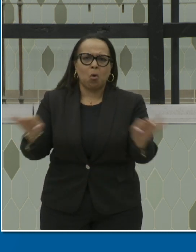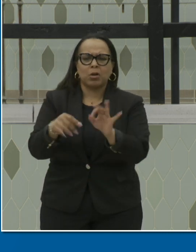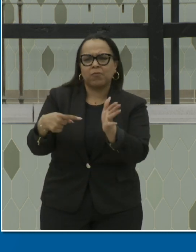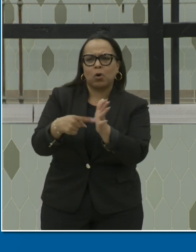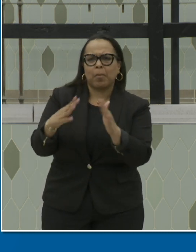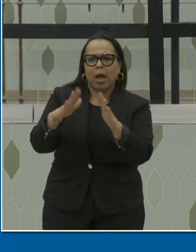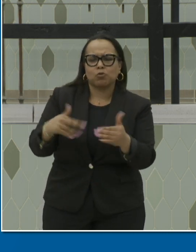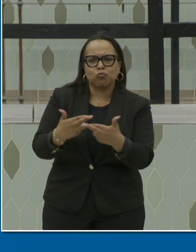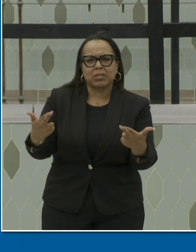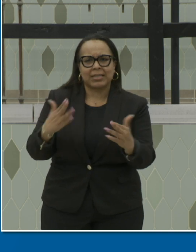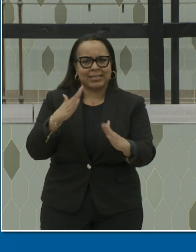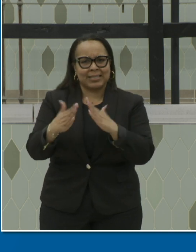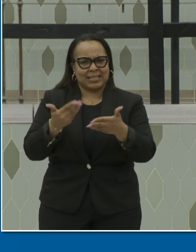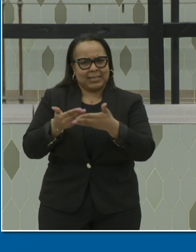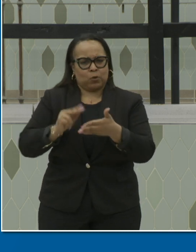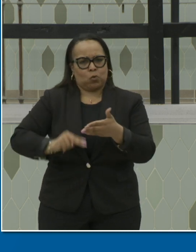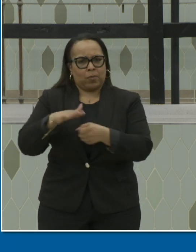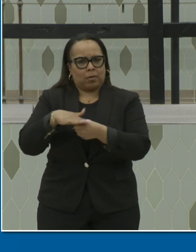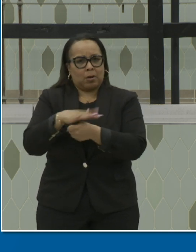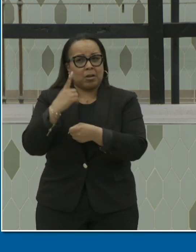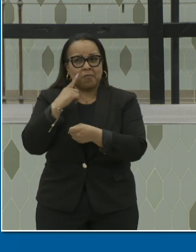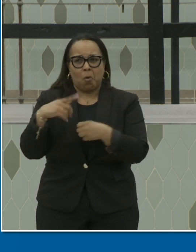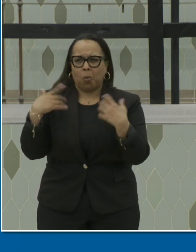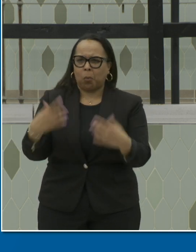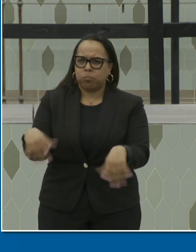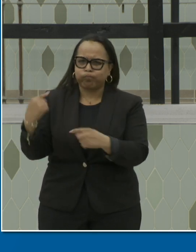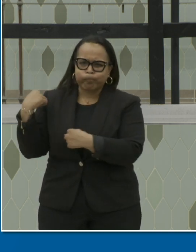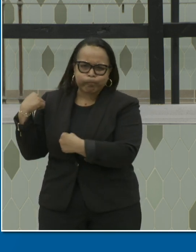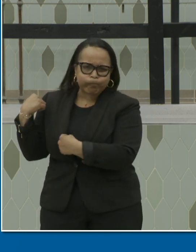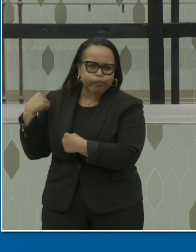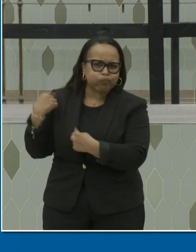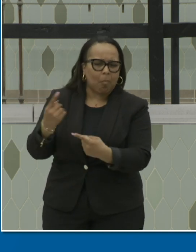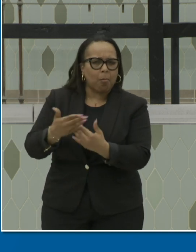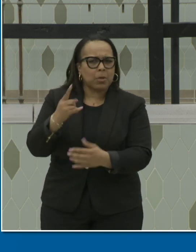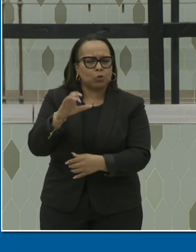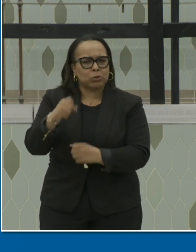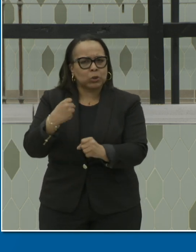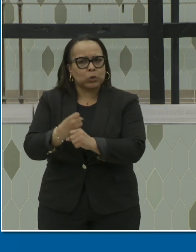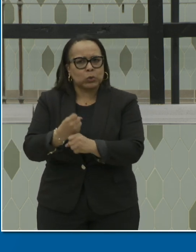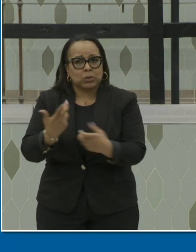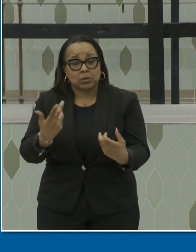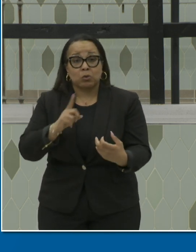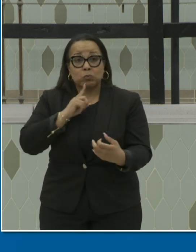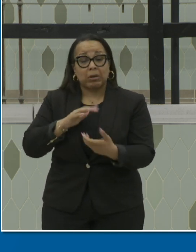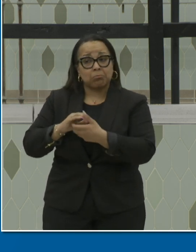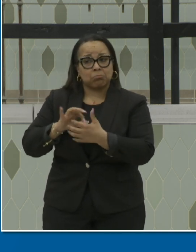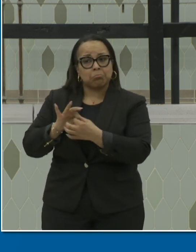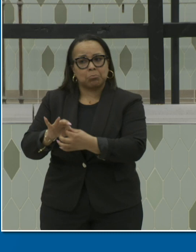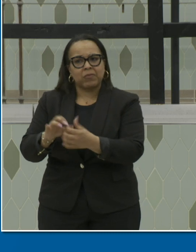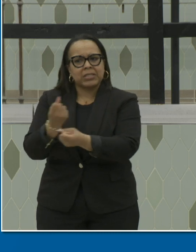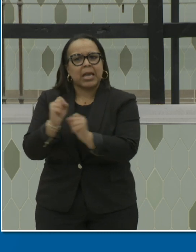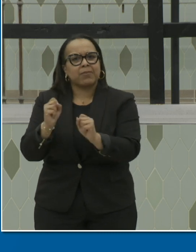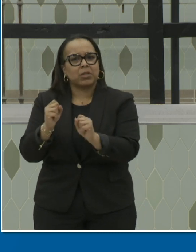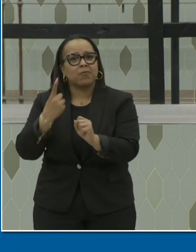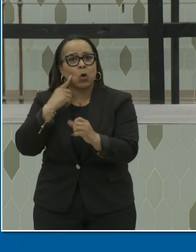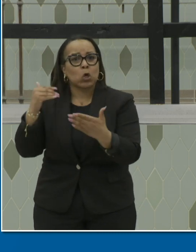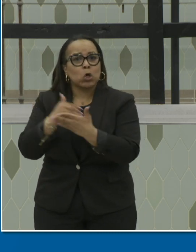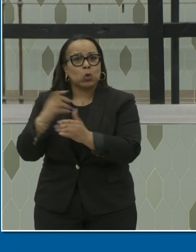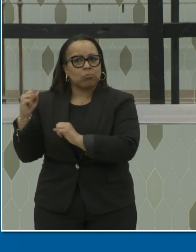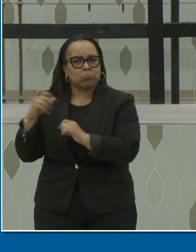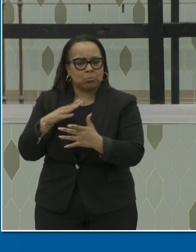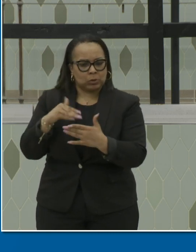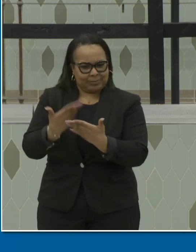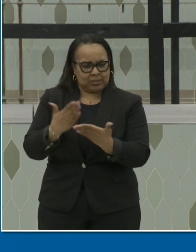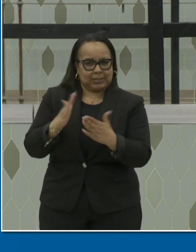resource in the city's Near North neighborhood for nearly a century. Over the years, it's been part of a safety net for newcomers to the